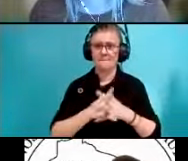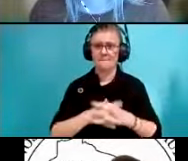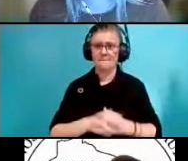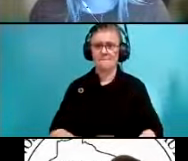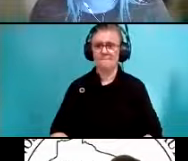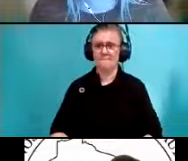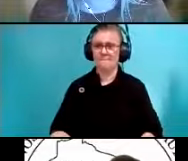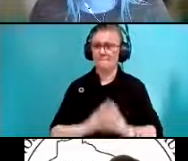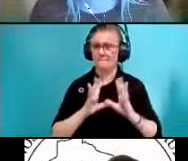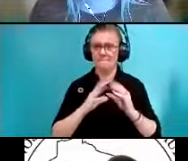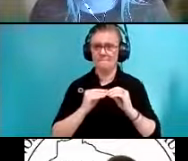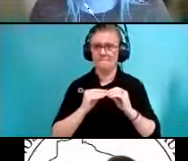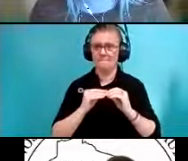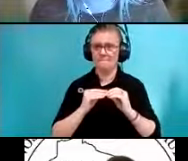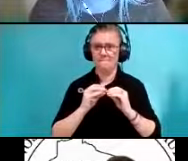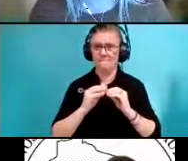Anything?